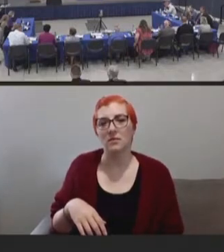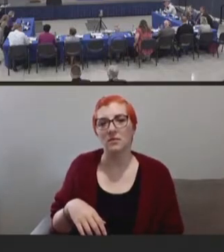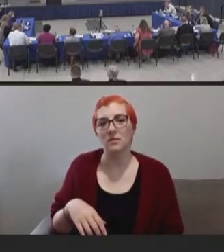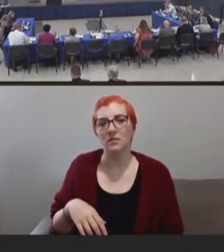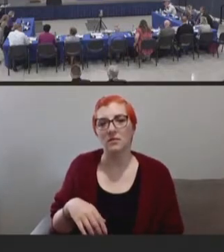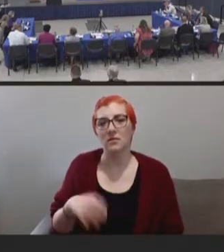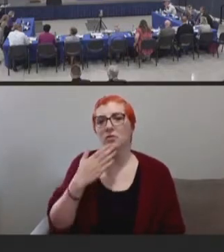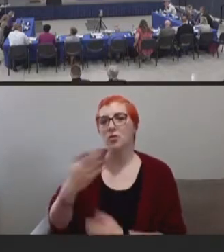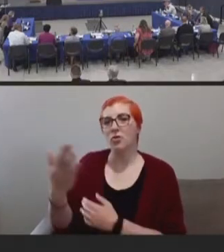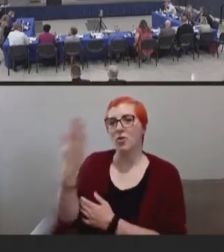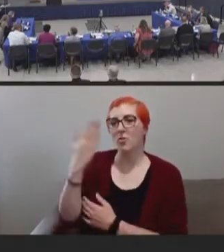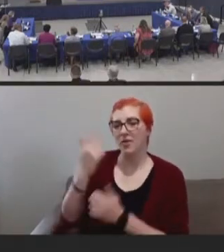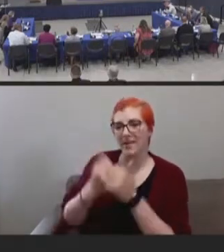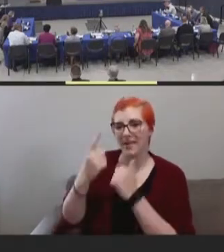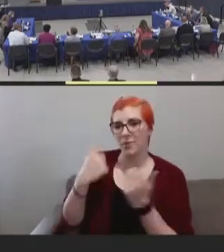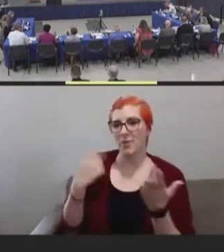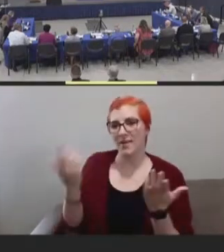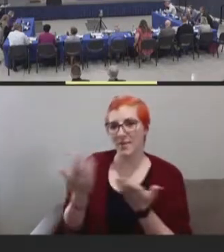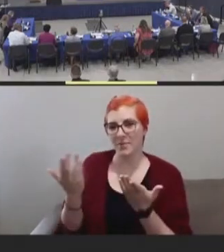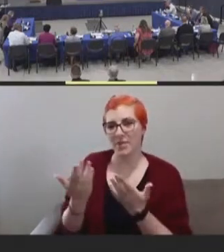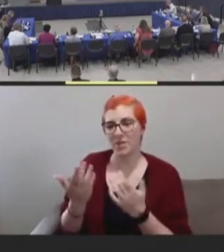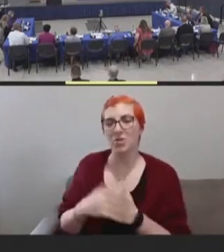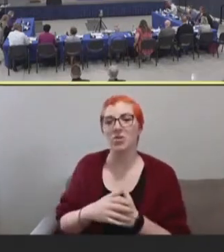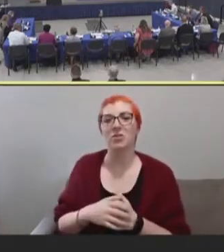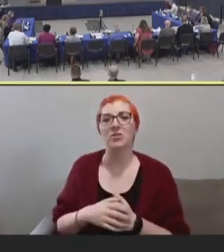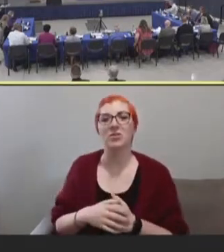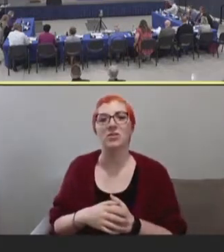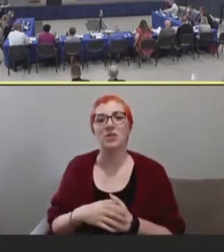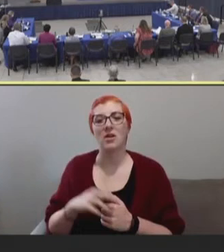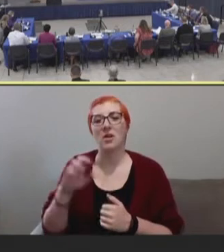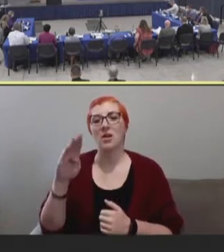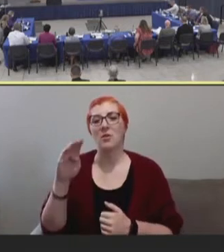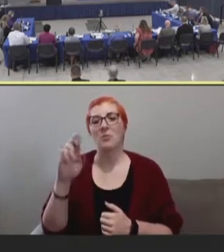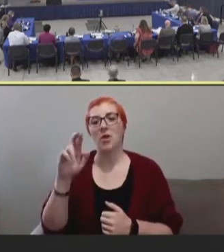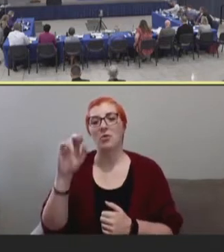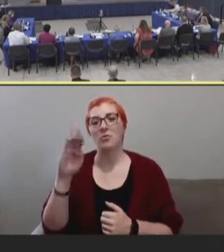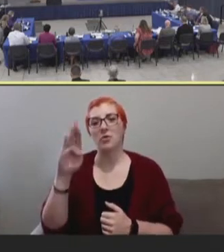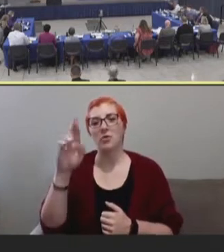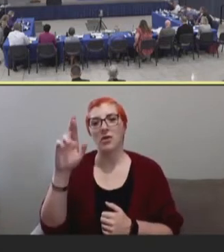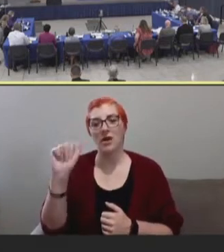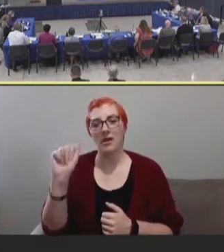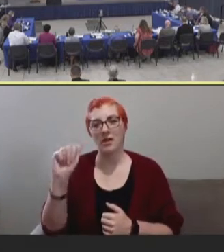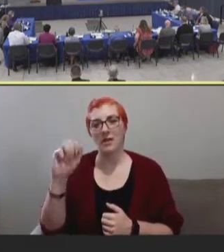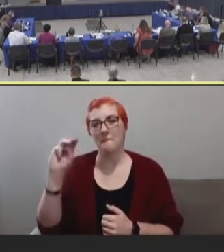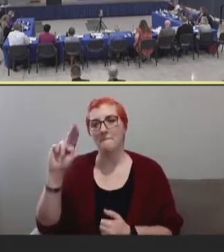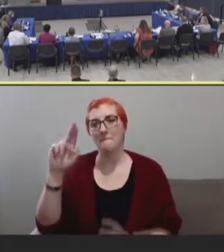Good morning, everyone. Present. Good morning. Barbara Mullock?